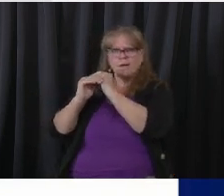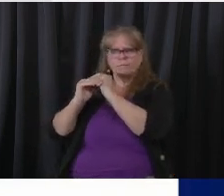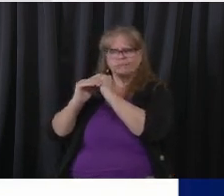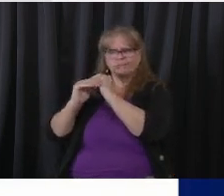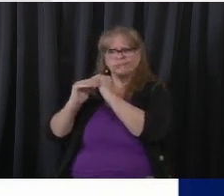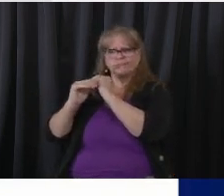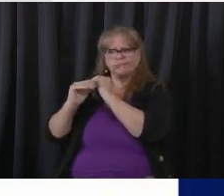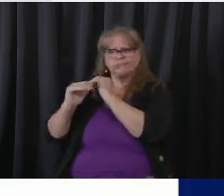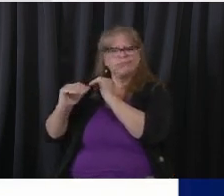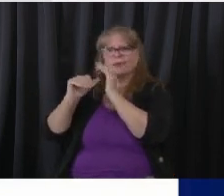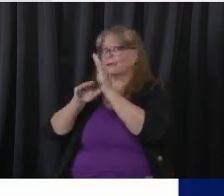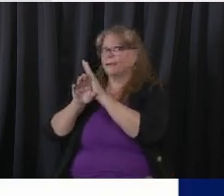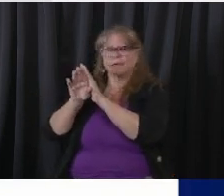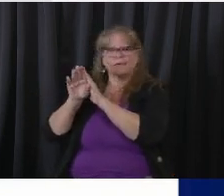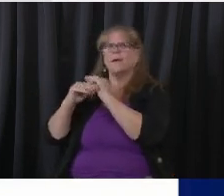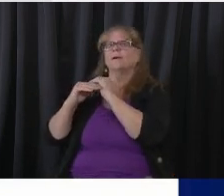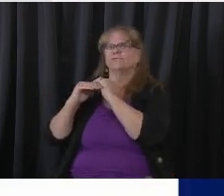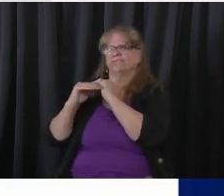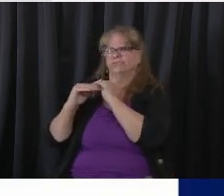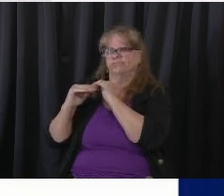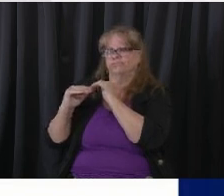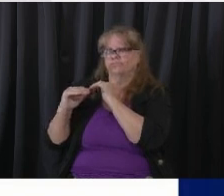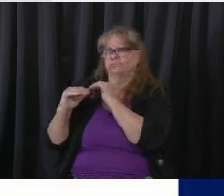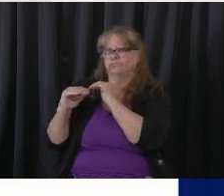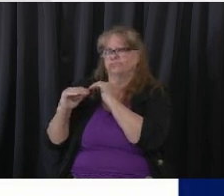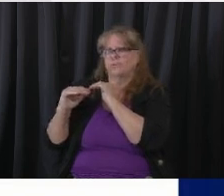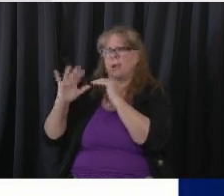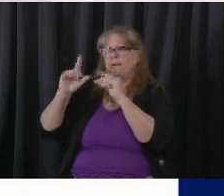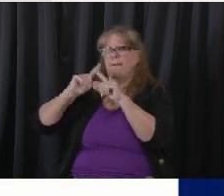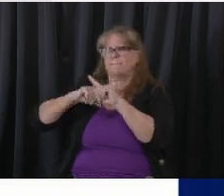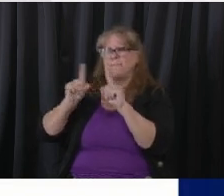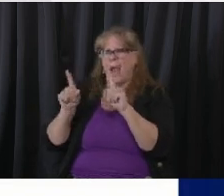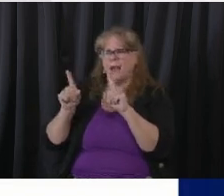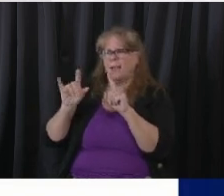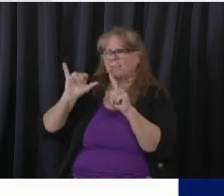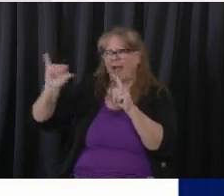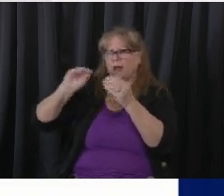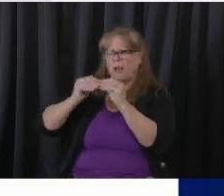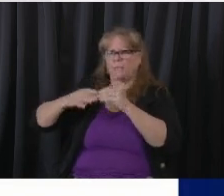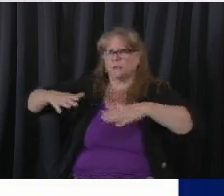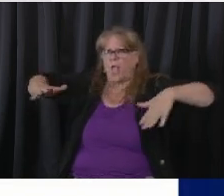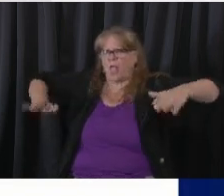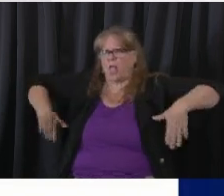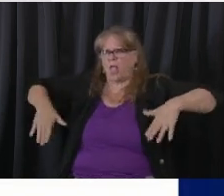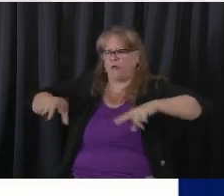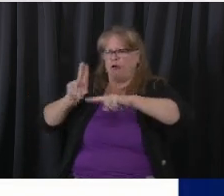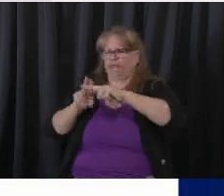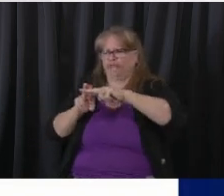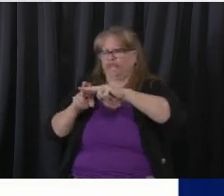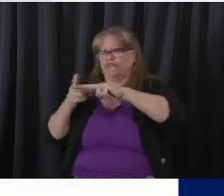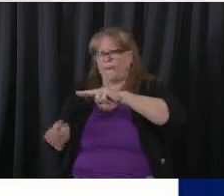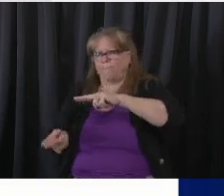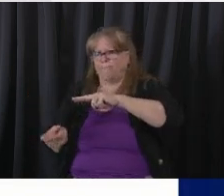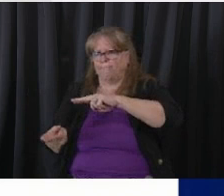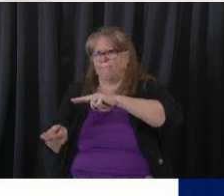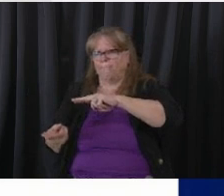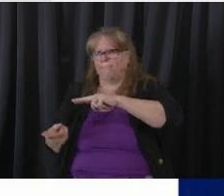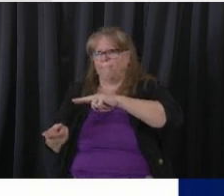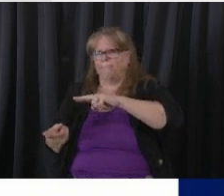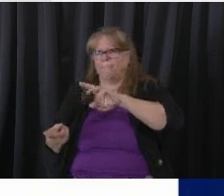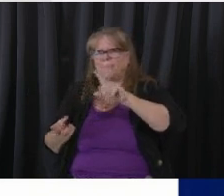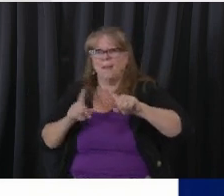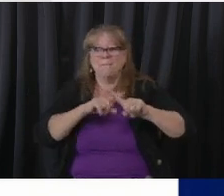at all in the last week if you look at age groups other than these college age students. And so this is a concerning trend for us